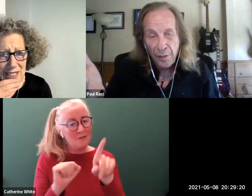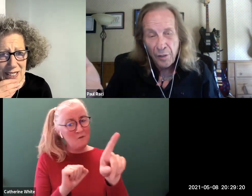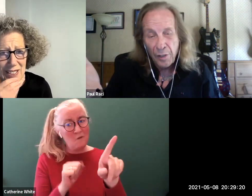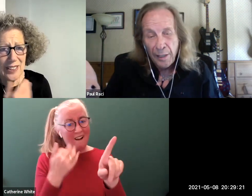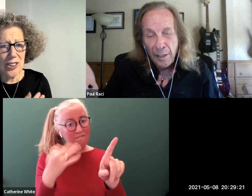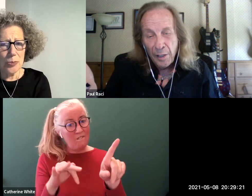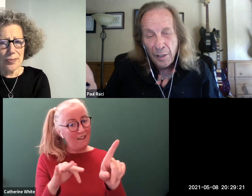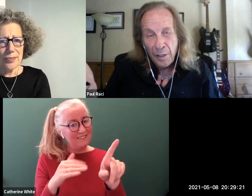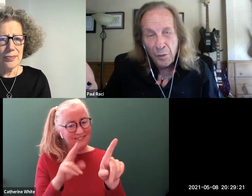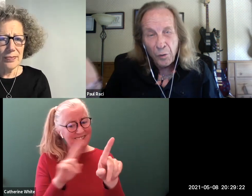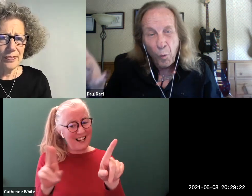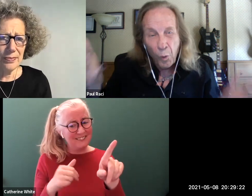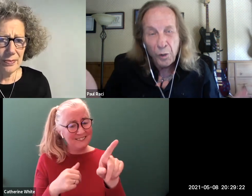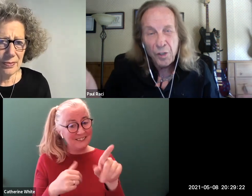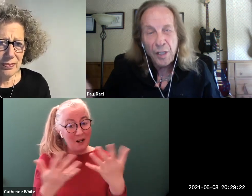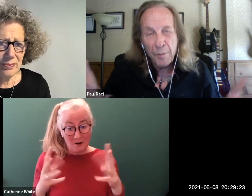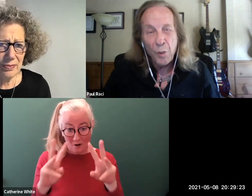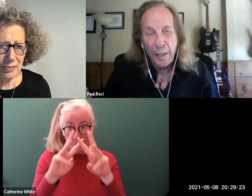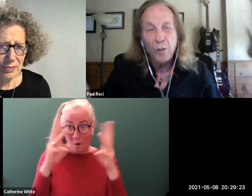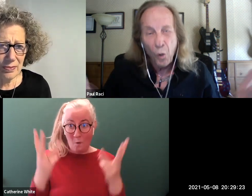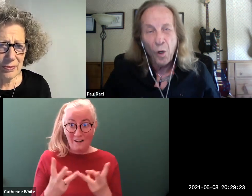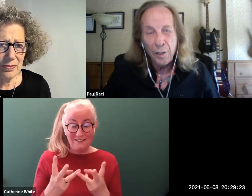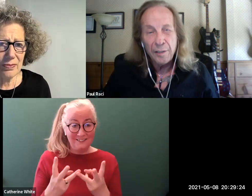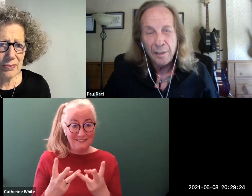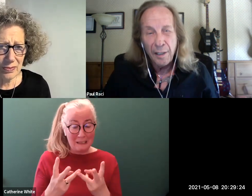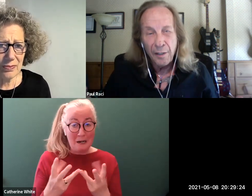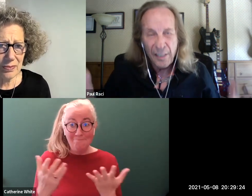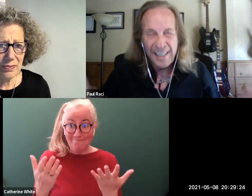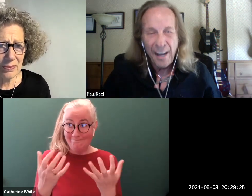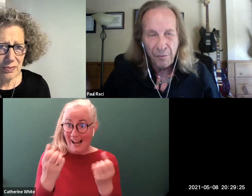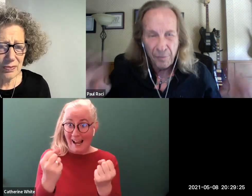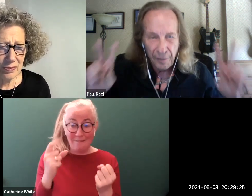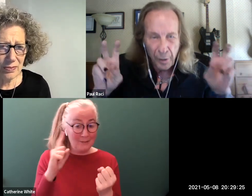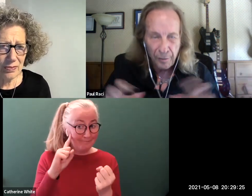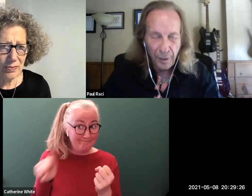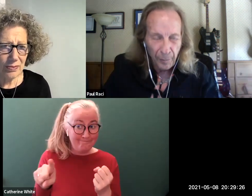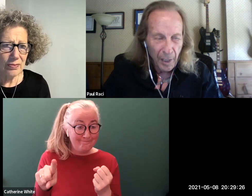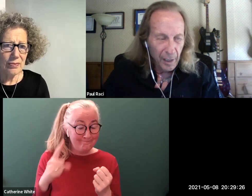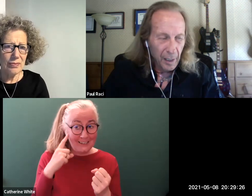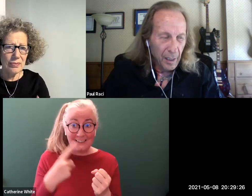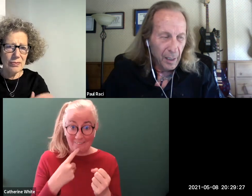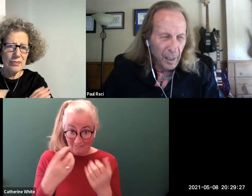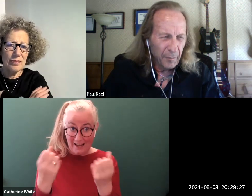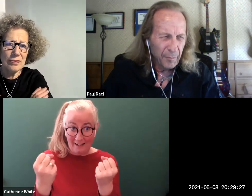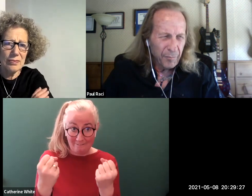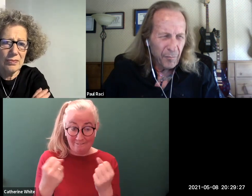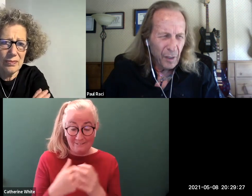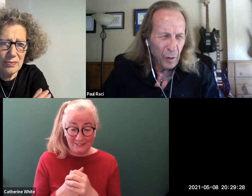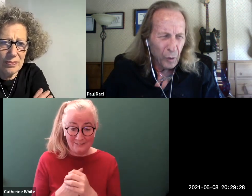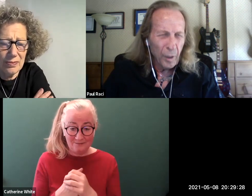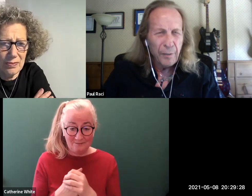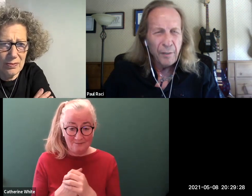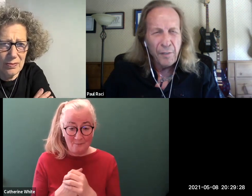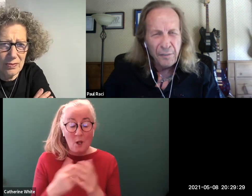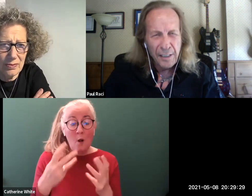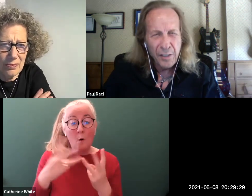that the world just seems to ignore the deaf, as we, you know. Um,